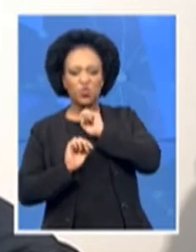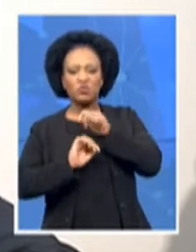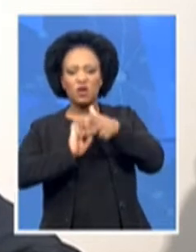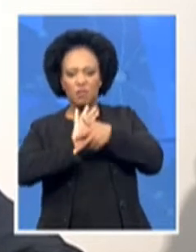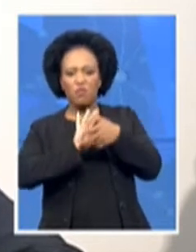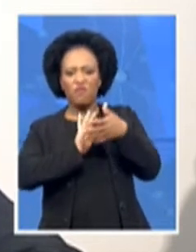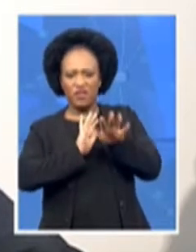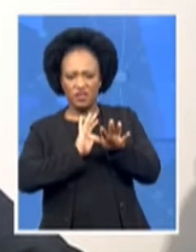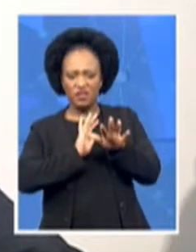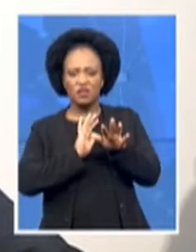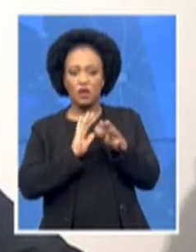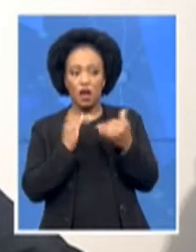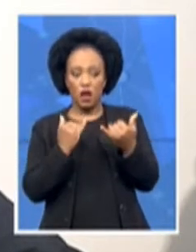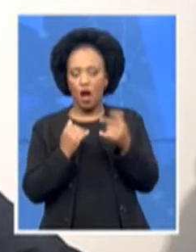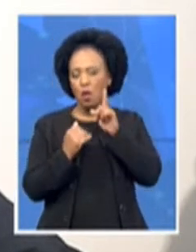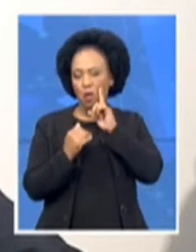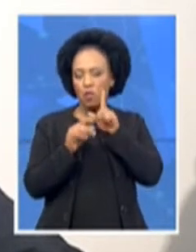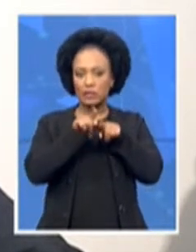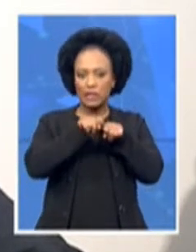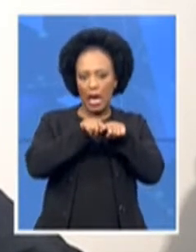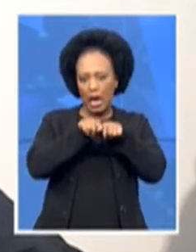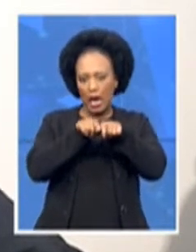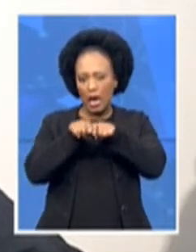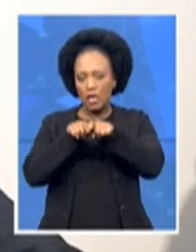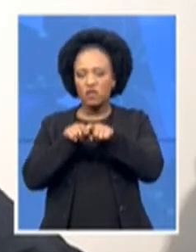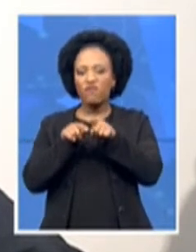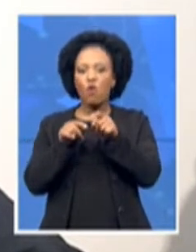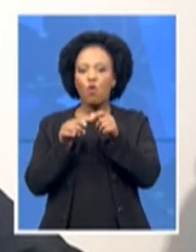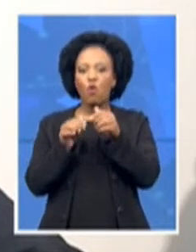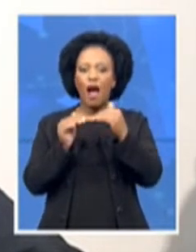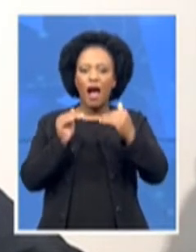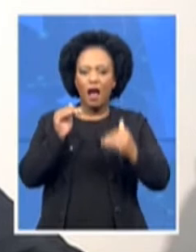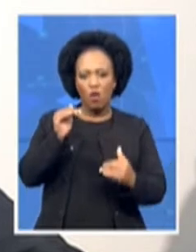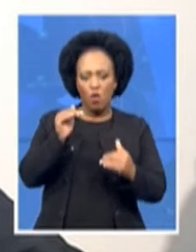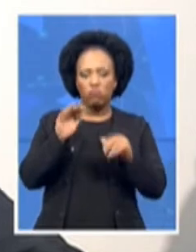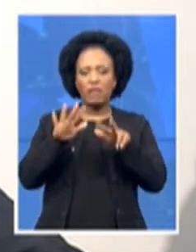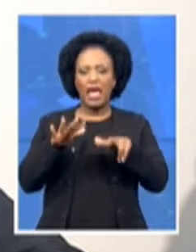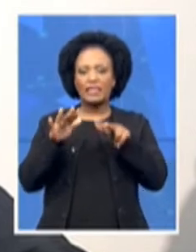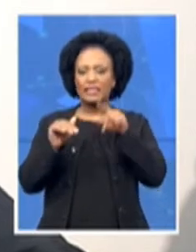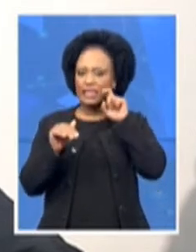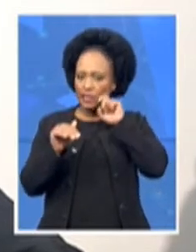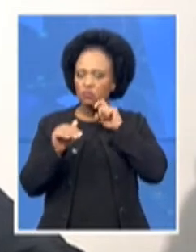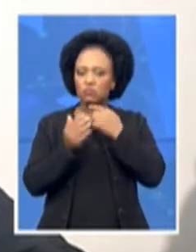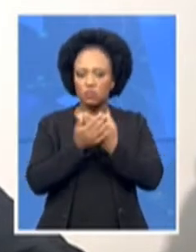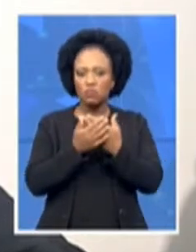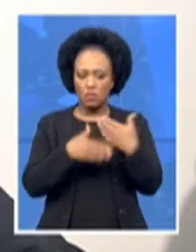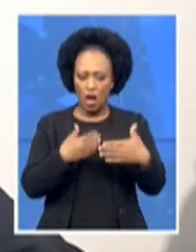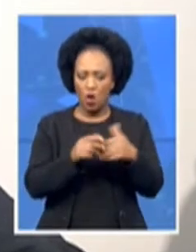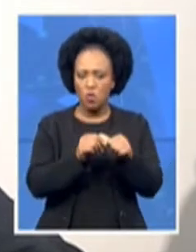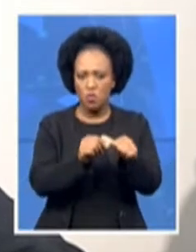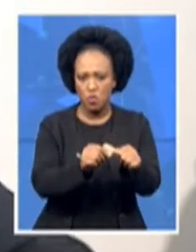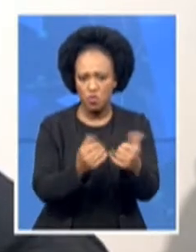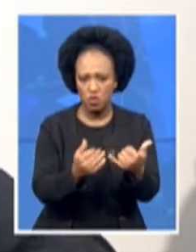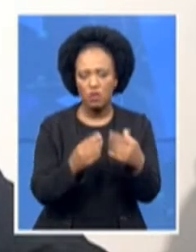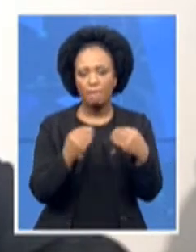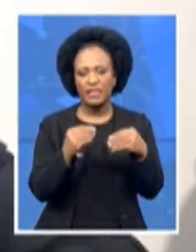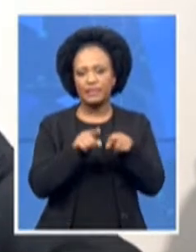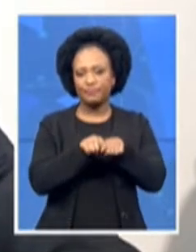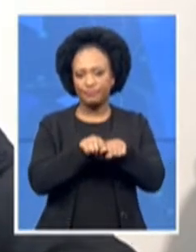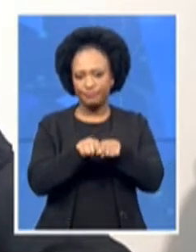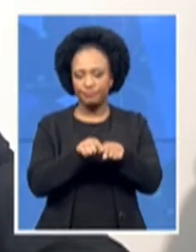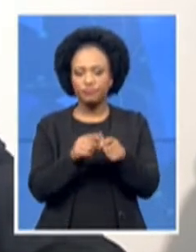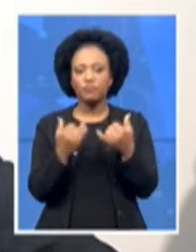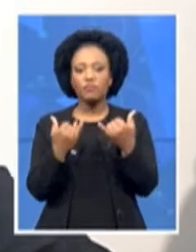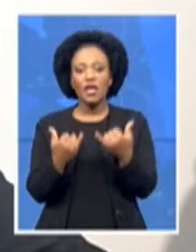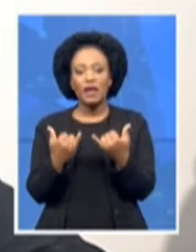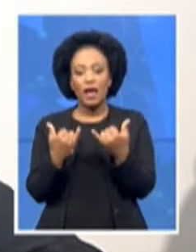for below 18 years of age. Now, in terms of our approach at this stage, even though we know that the Pfizer